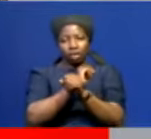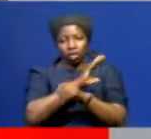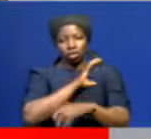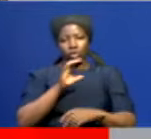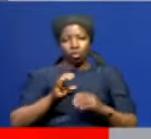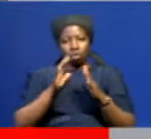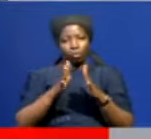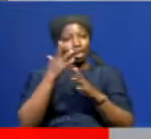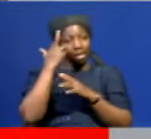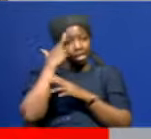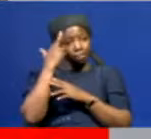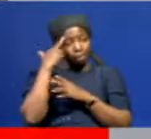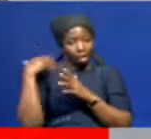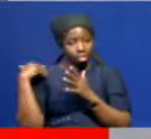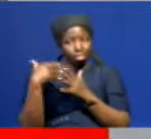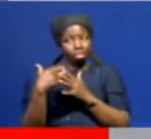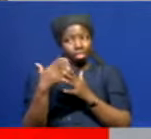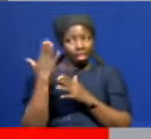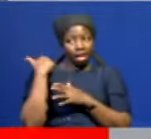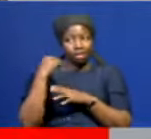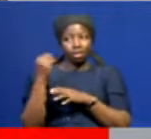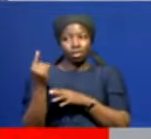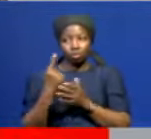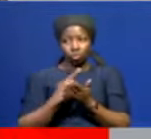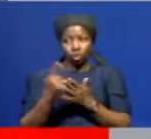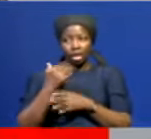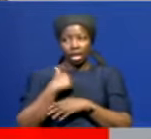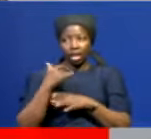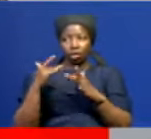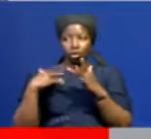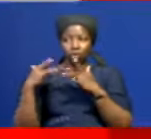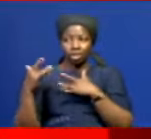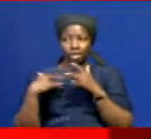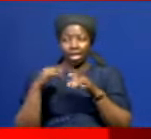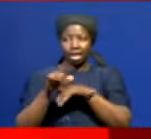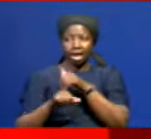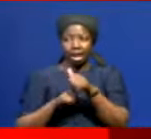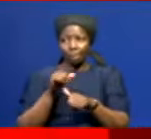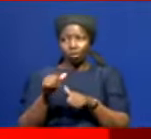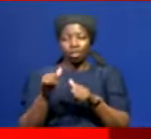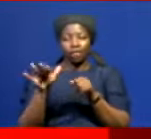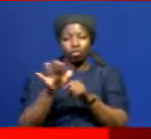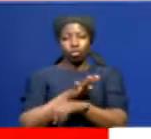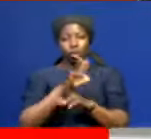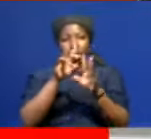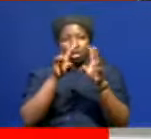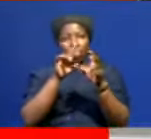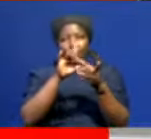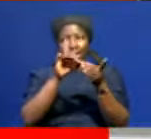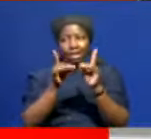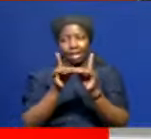there has, over the past week, there have been, you know, the concerns about the whole issue of data protection in the country.